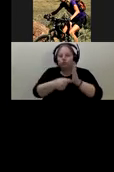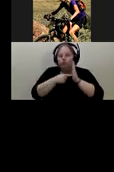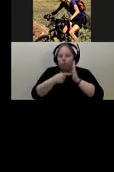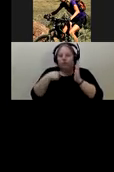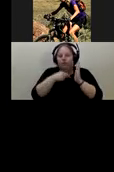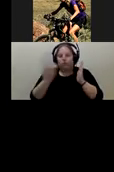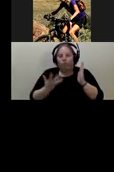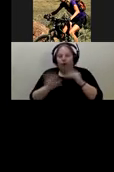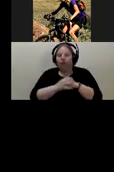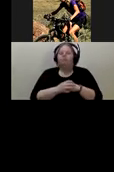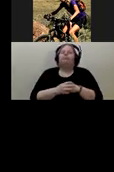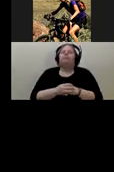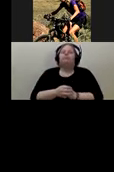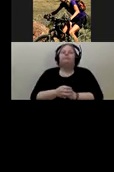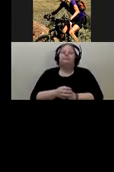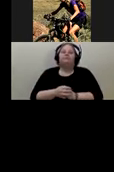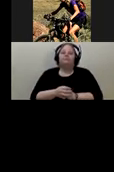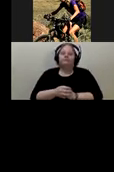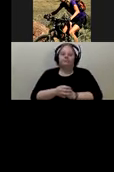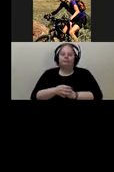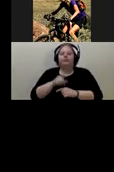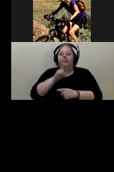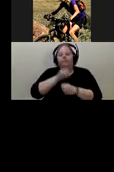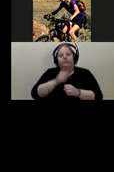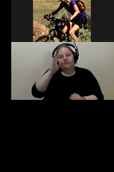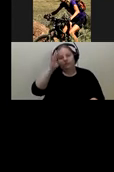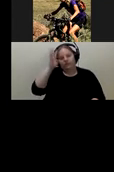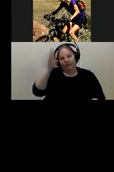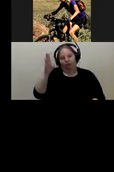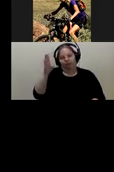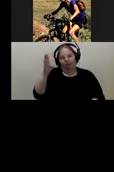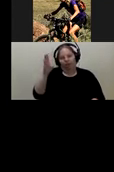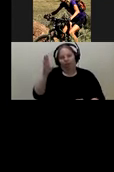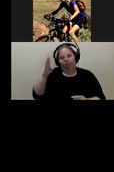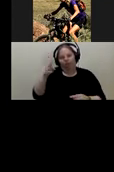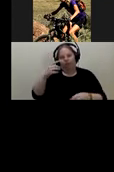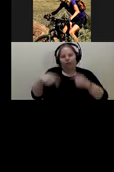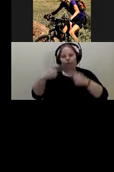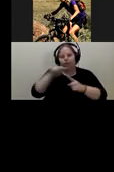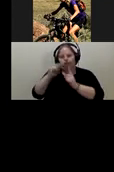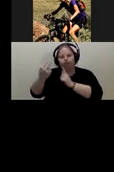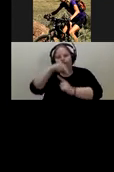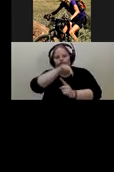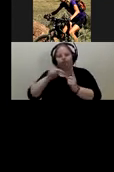is, this is a philosophical argument, right? An ancient philosophical argument.